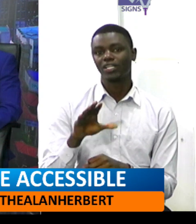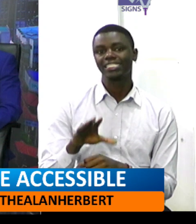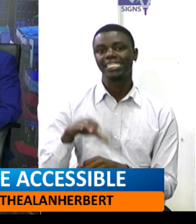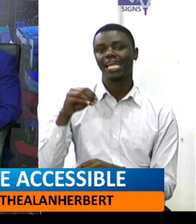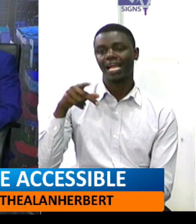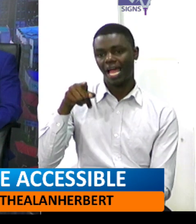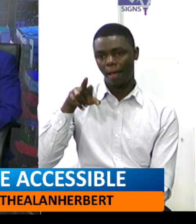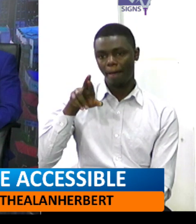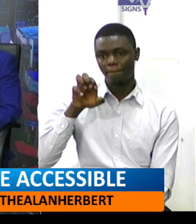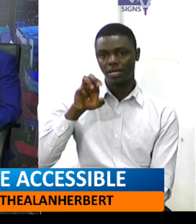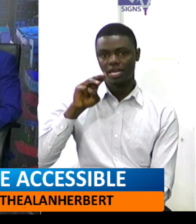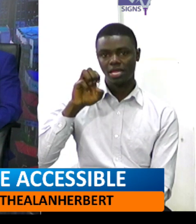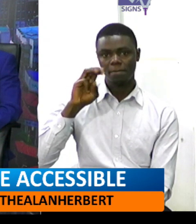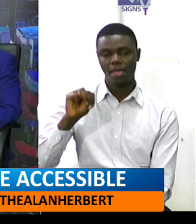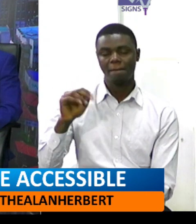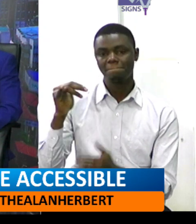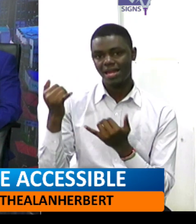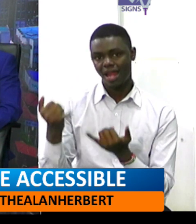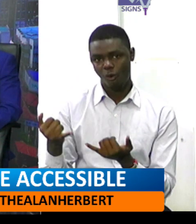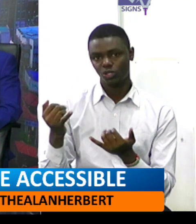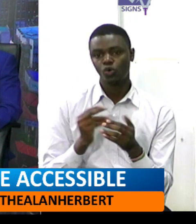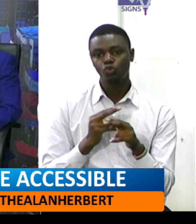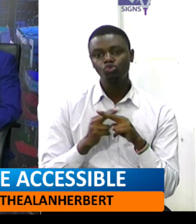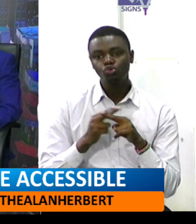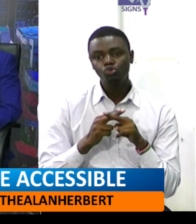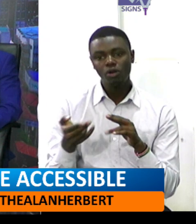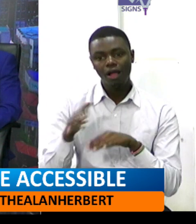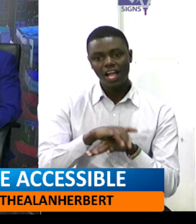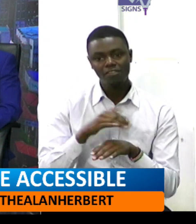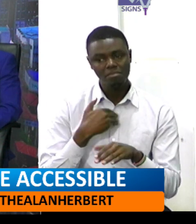now. How soon does it cover me?